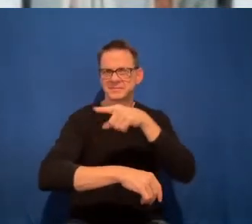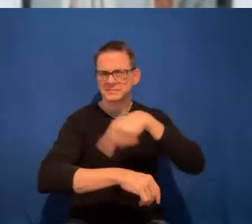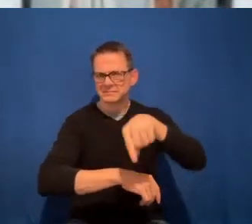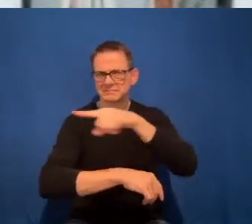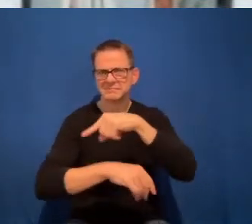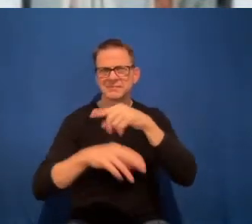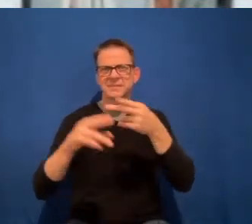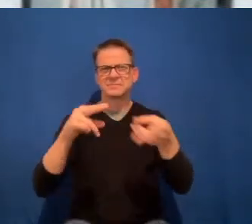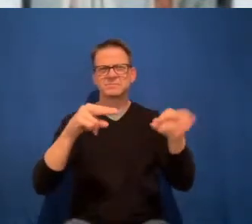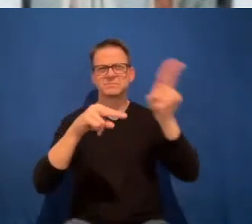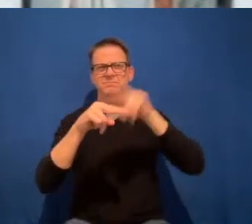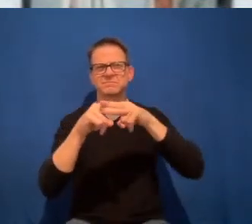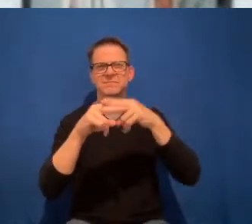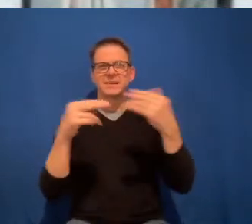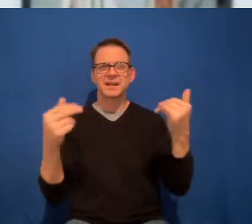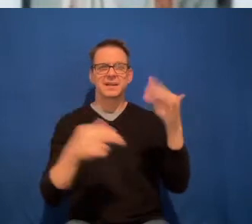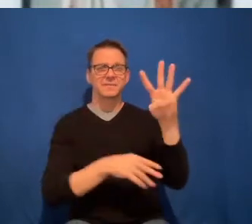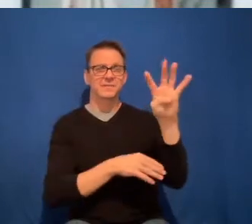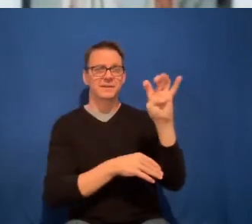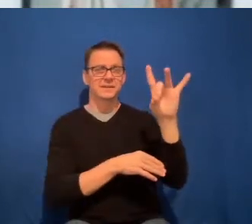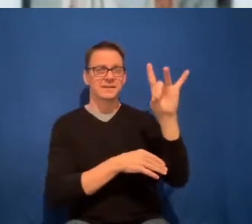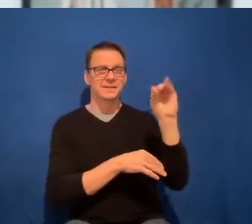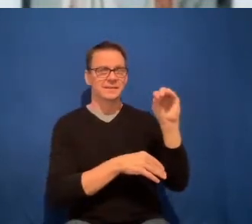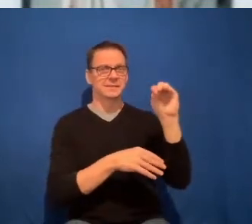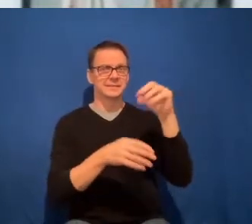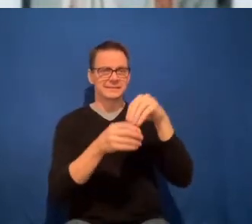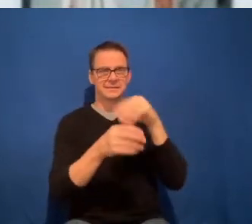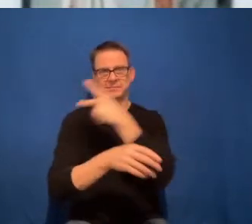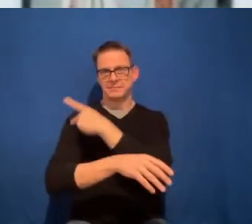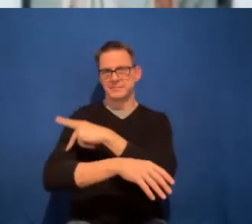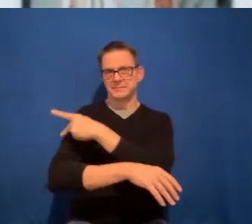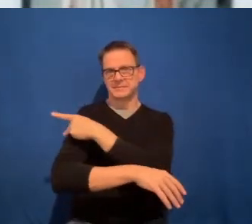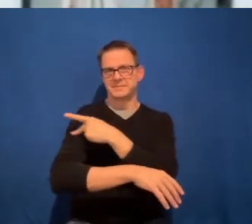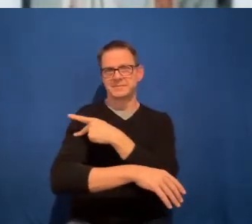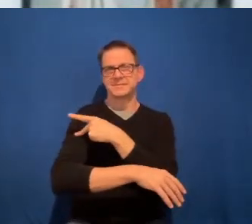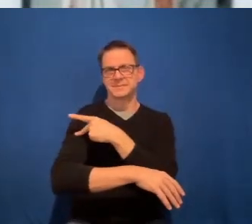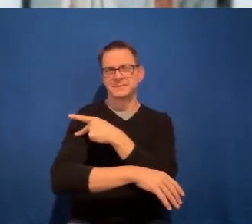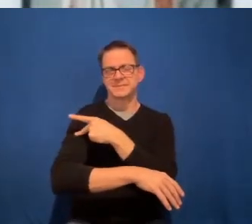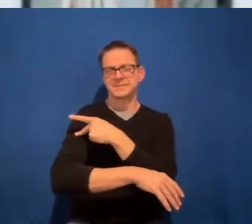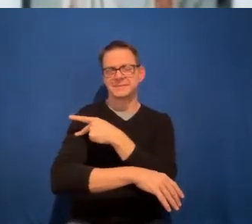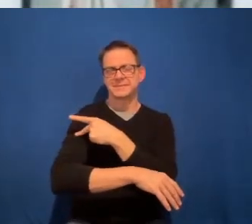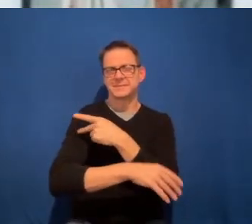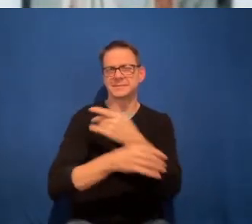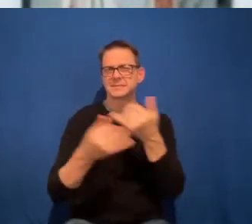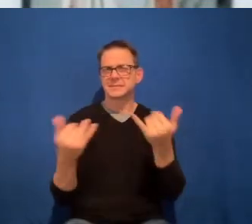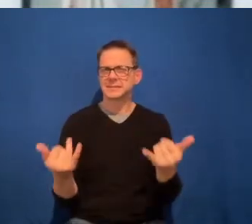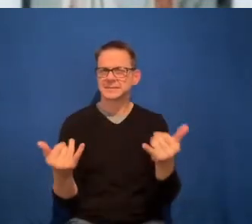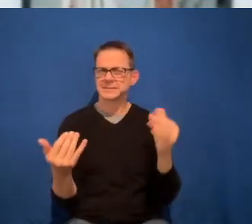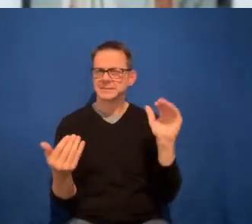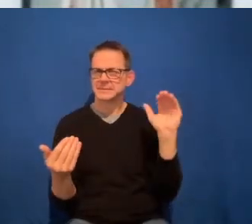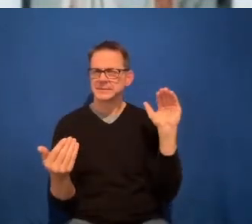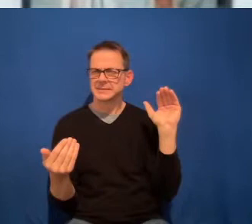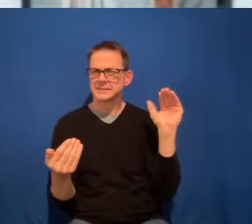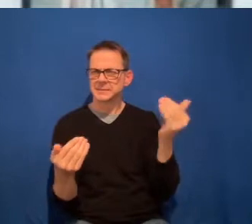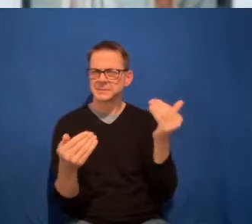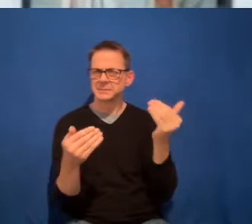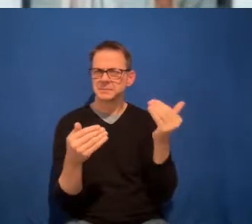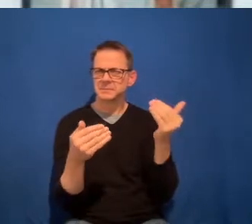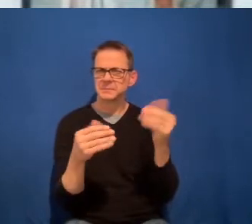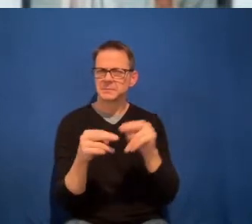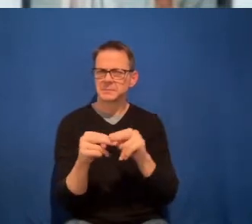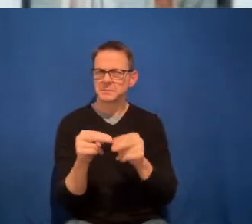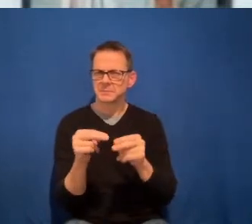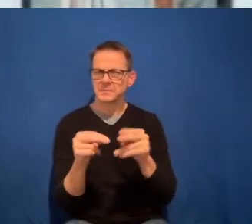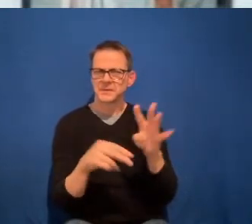480. That's for the inpatients. And then today, it looks like we have a drop of -21 to